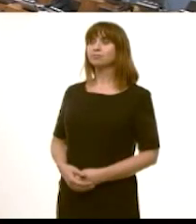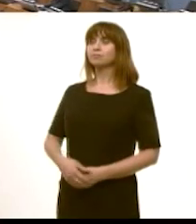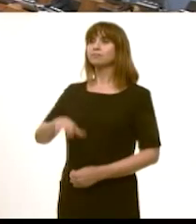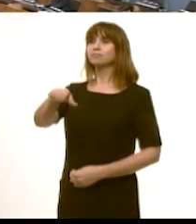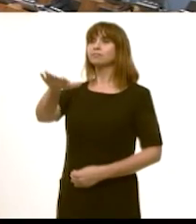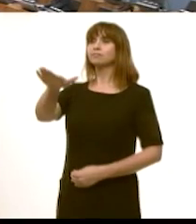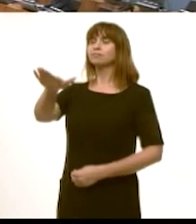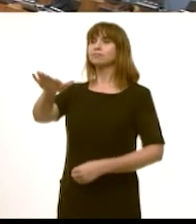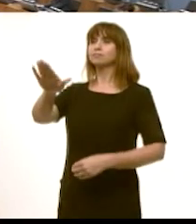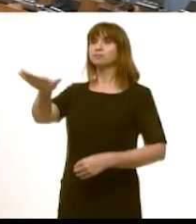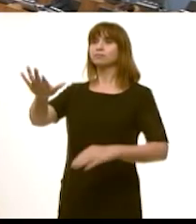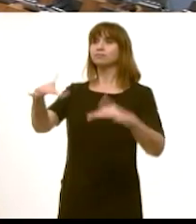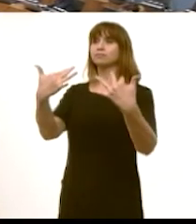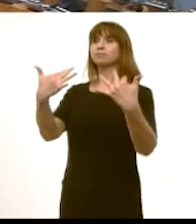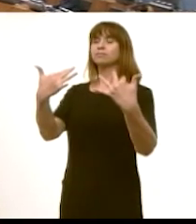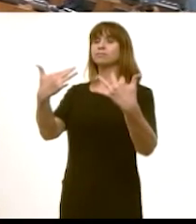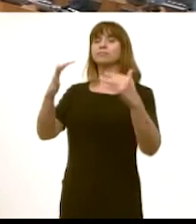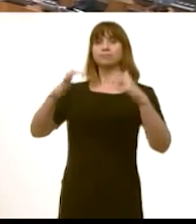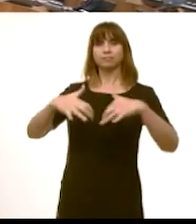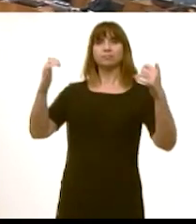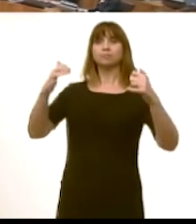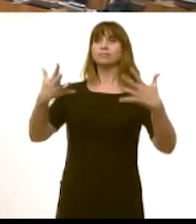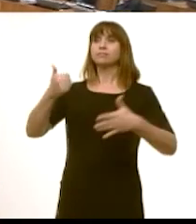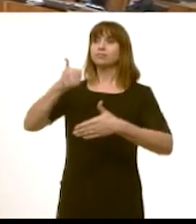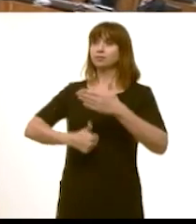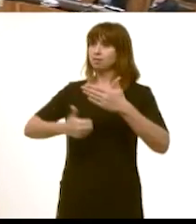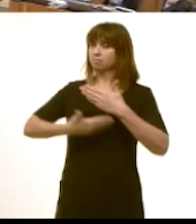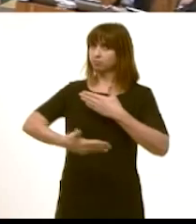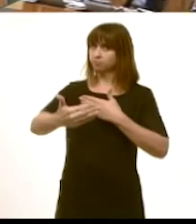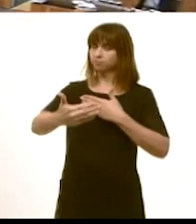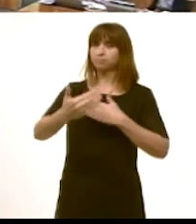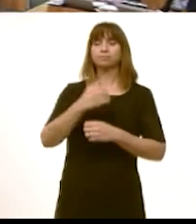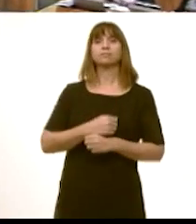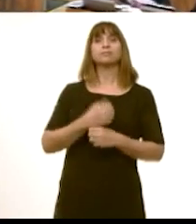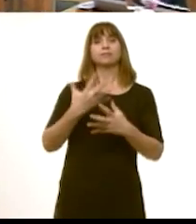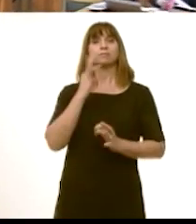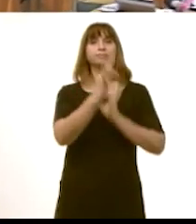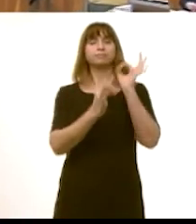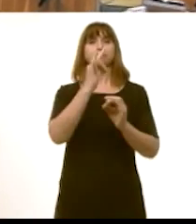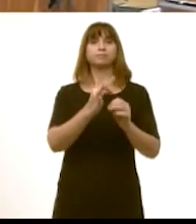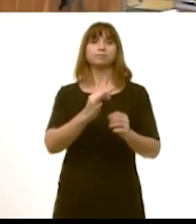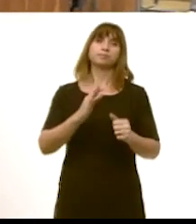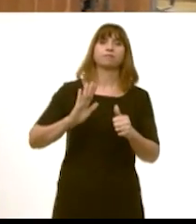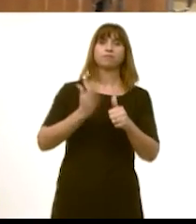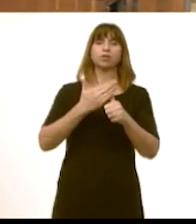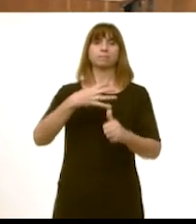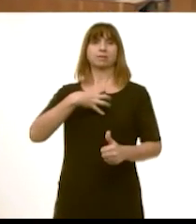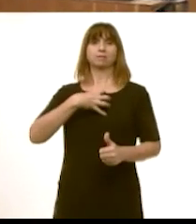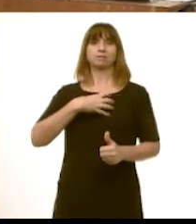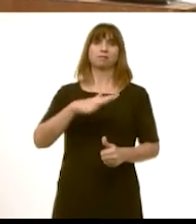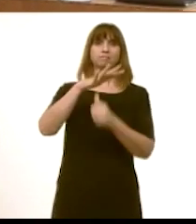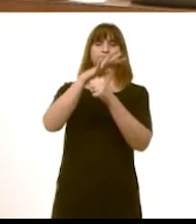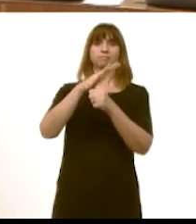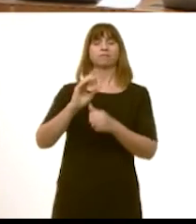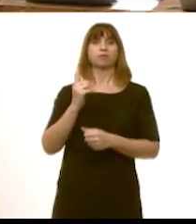Order, order. The National Assembly is in session. Item 1, questions the First Minister. Question 1, Altaf